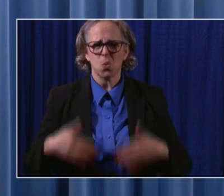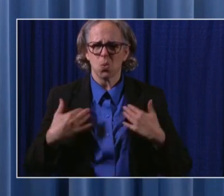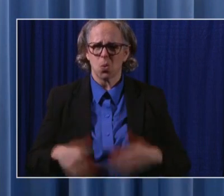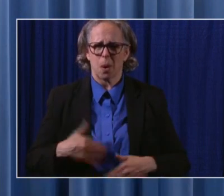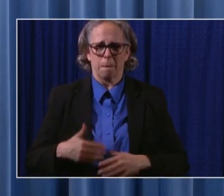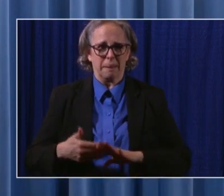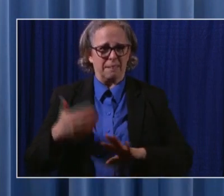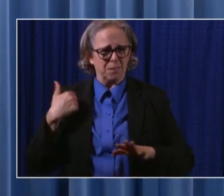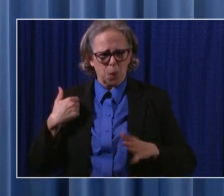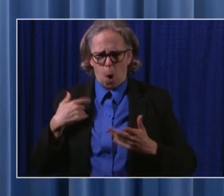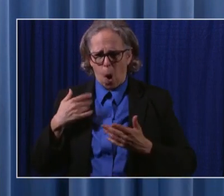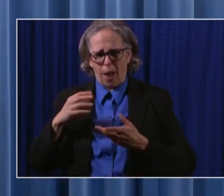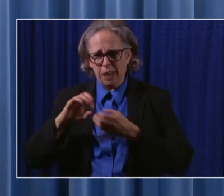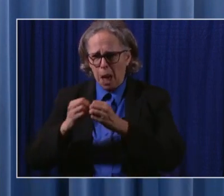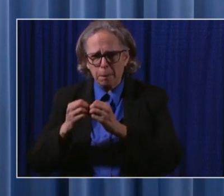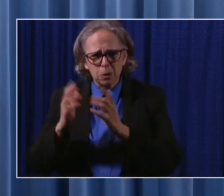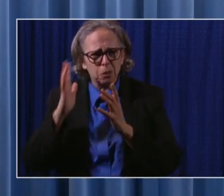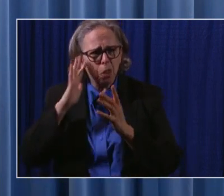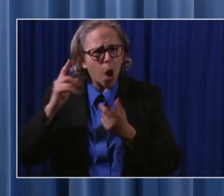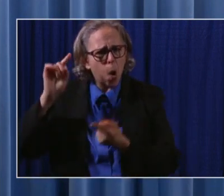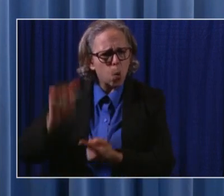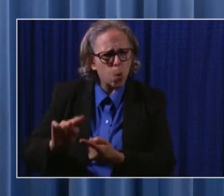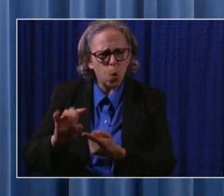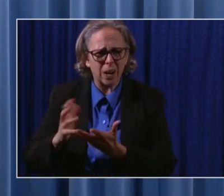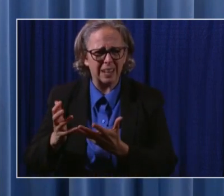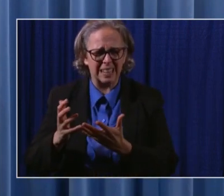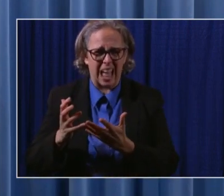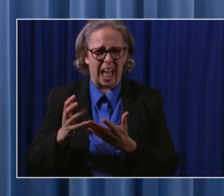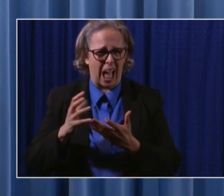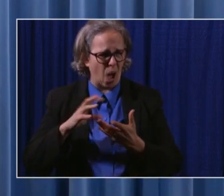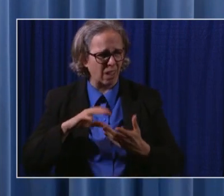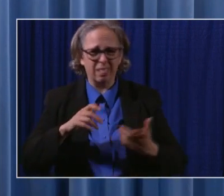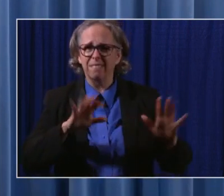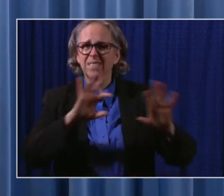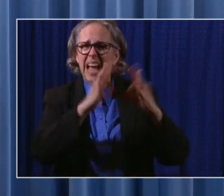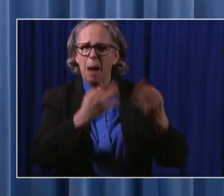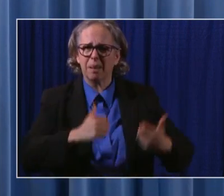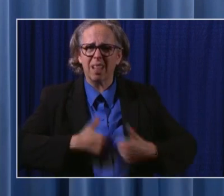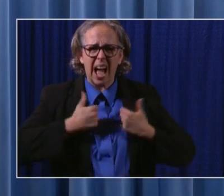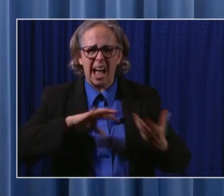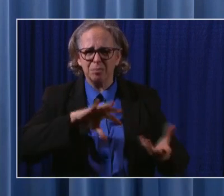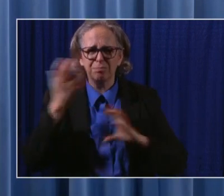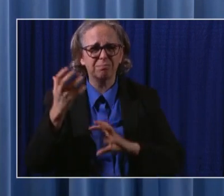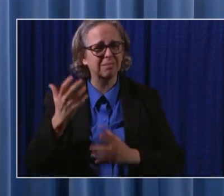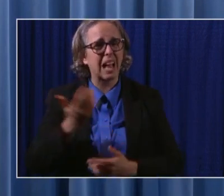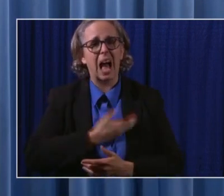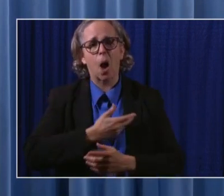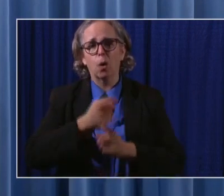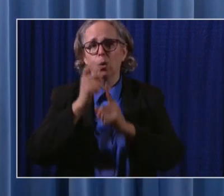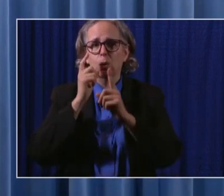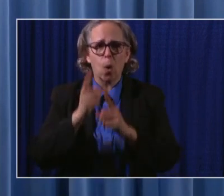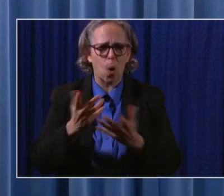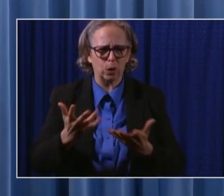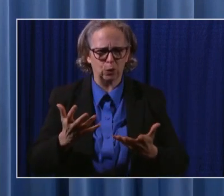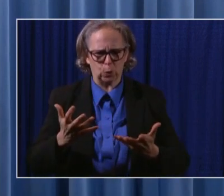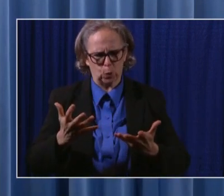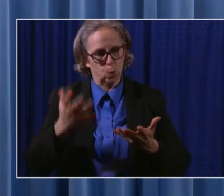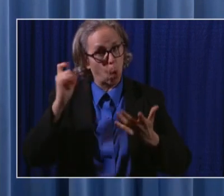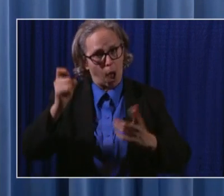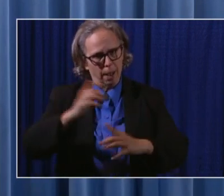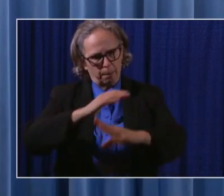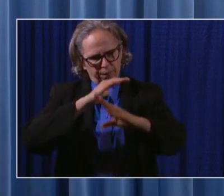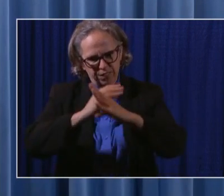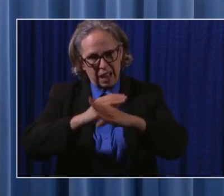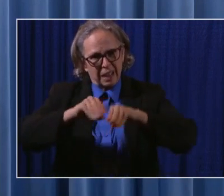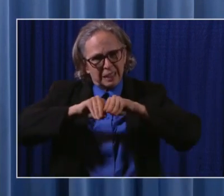kids safe and the adults who are taking care of them safe, and to slow community spread. That's been our goal. That remains our goal.